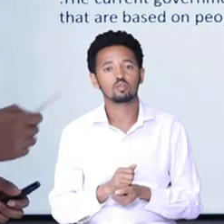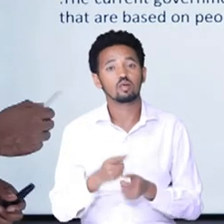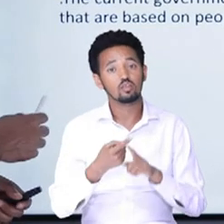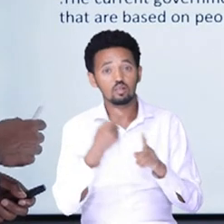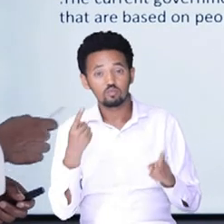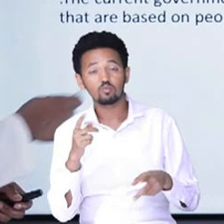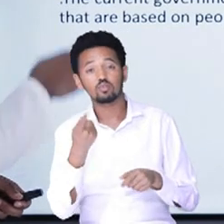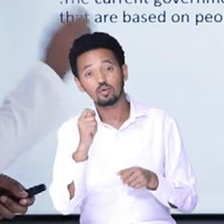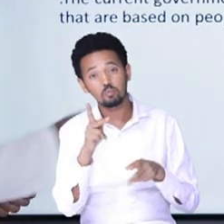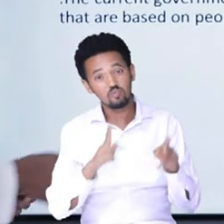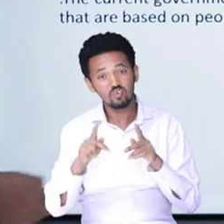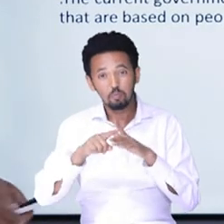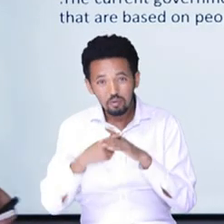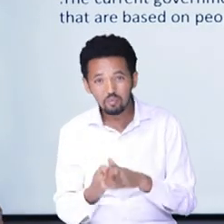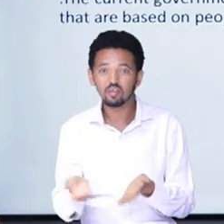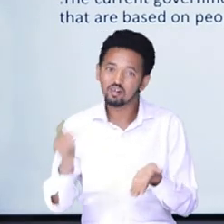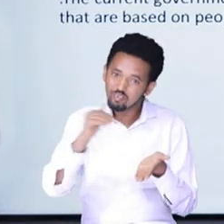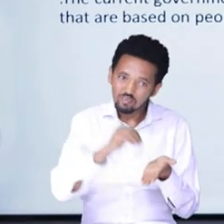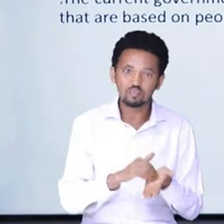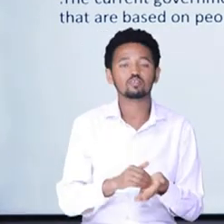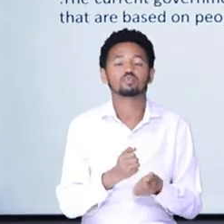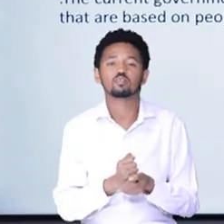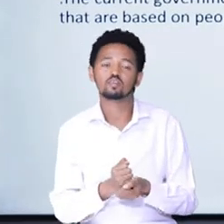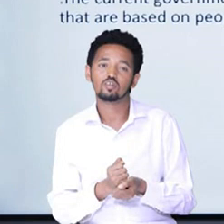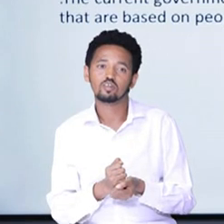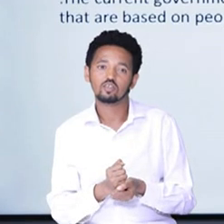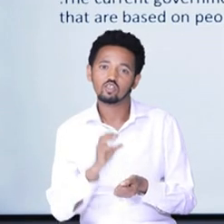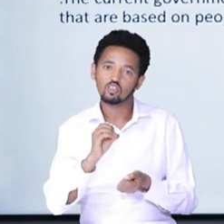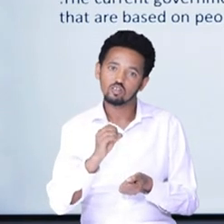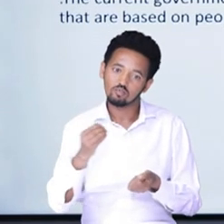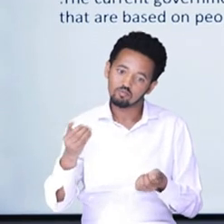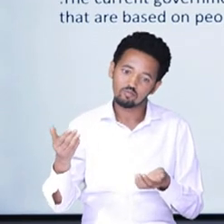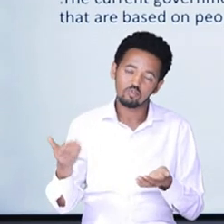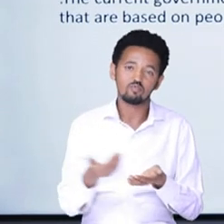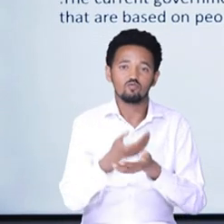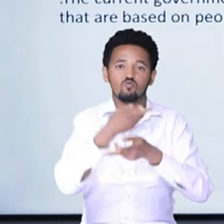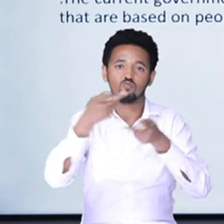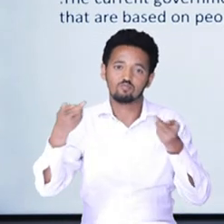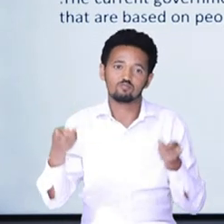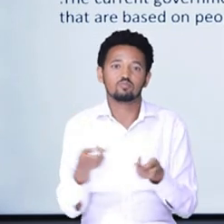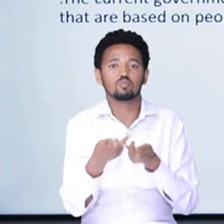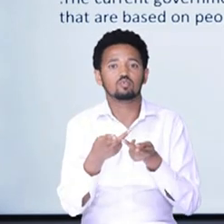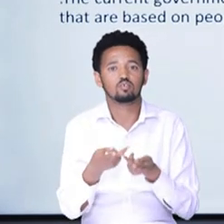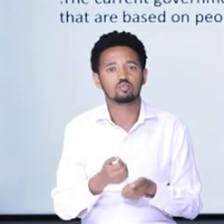Therefore, the peoples began to return to their original places.